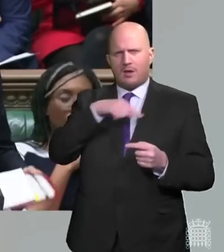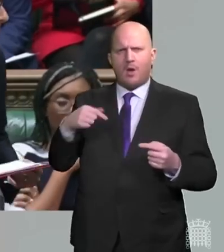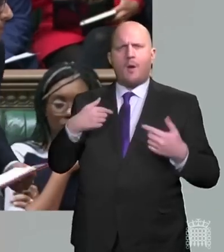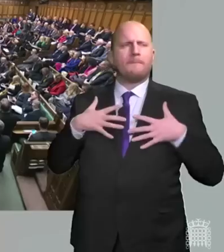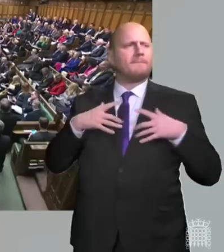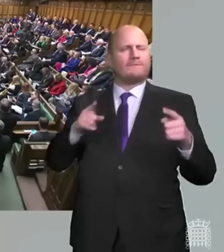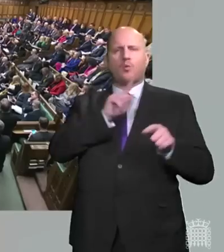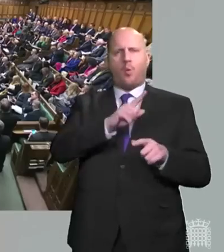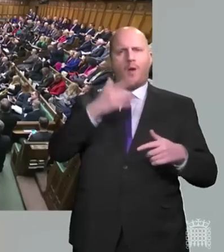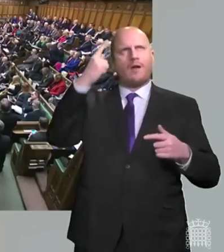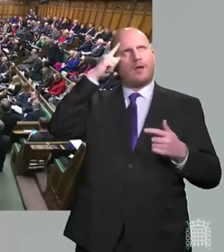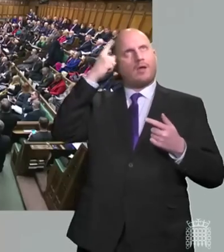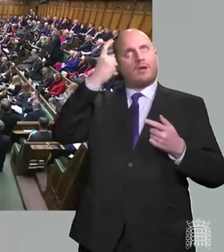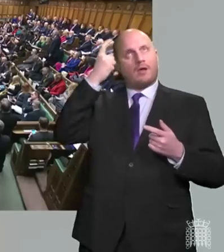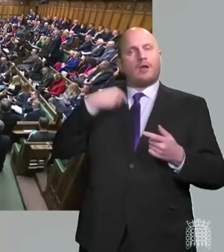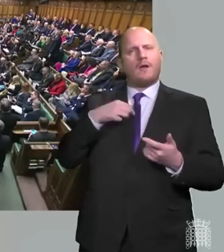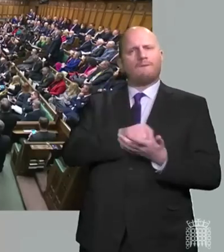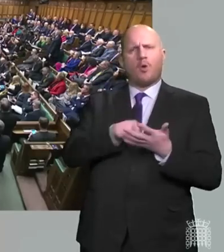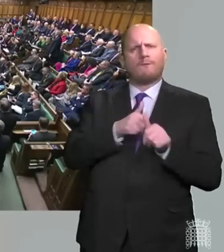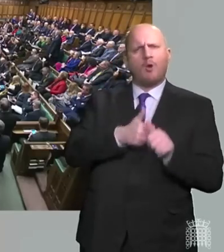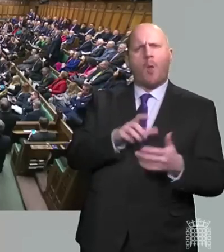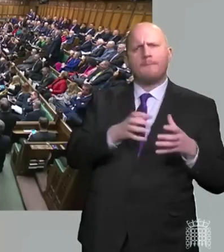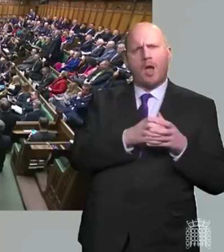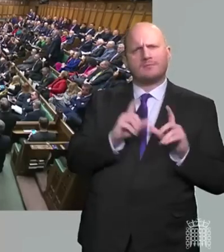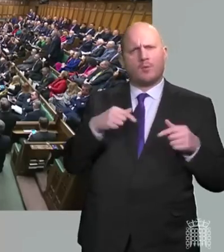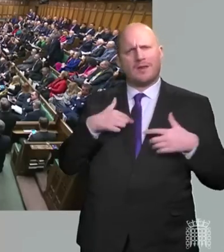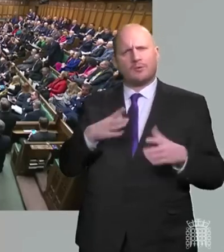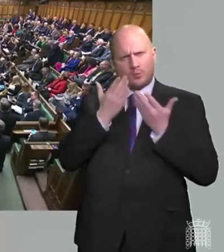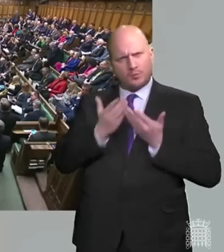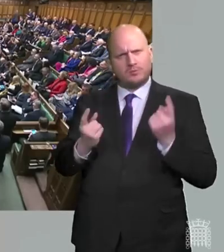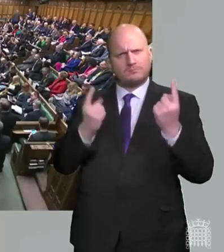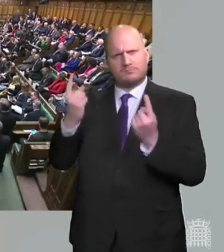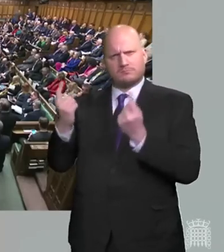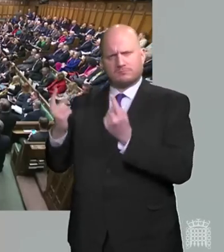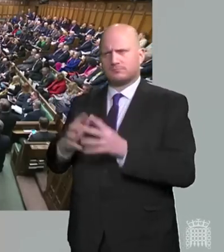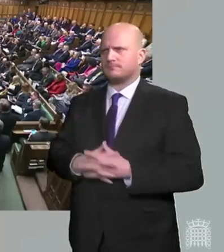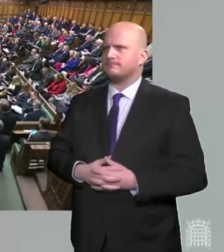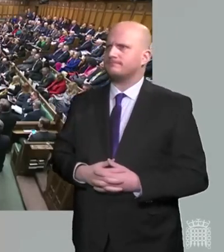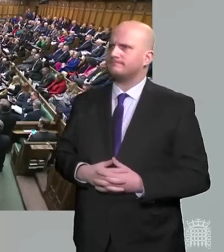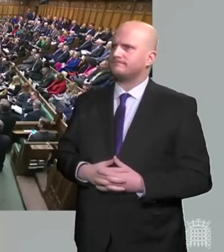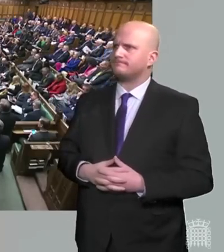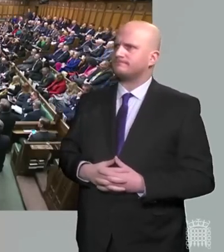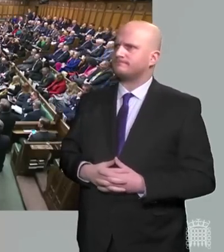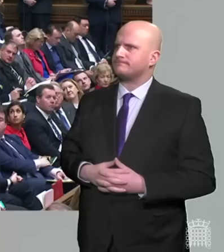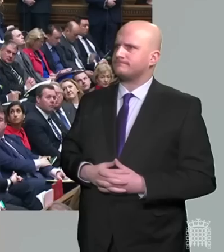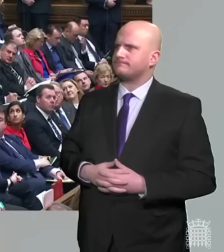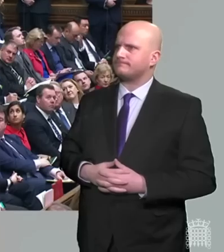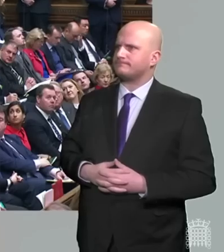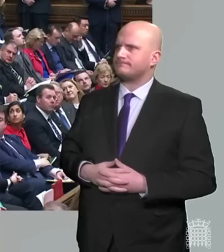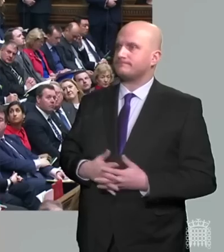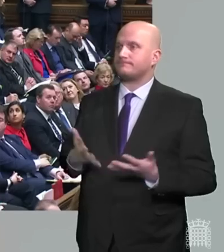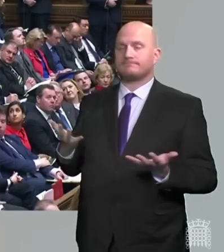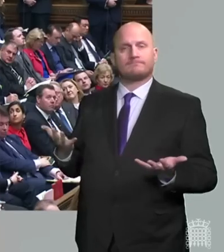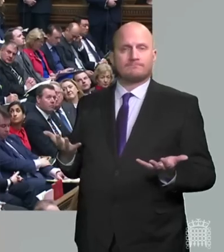deserve. Dr. Liam Fox. Thank you, Mr. Speaker. Innocent civilians are being murdered in Ukraine on Putin's orders as